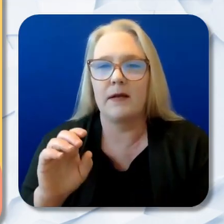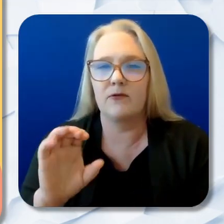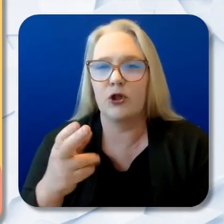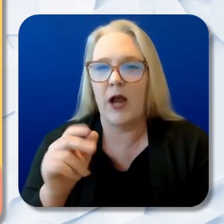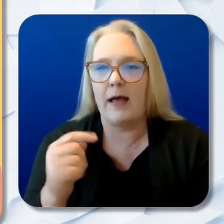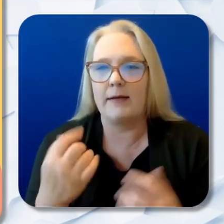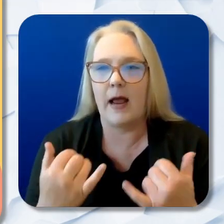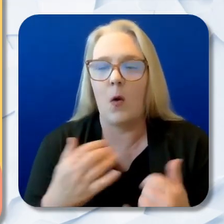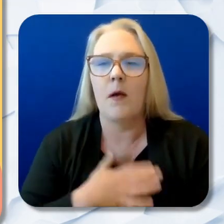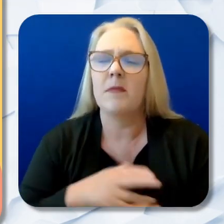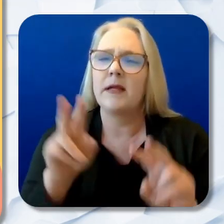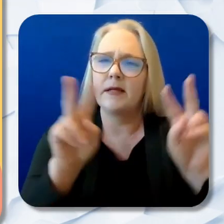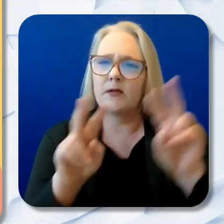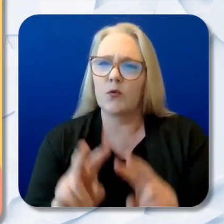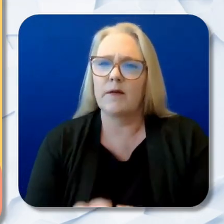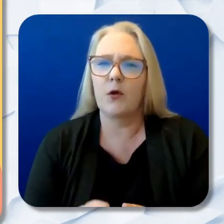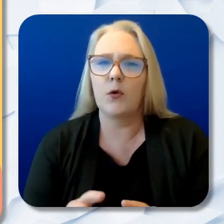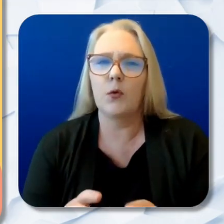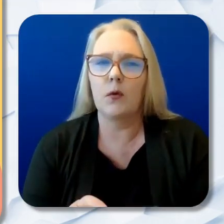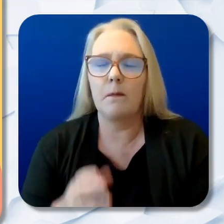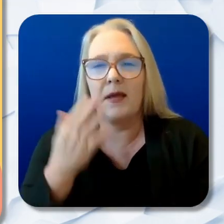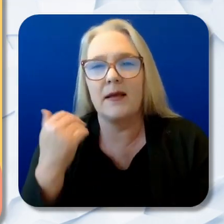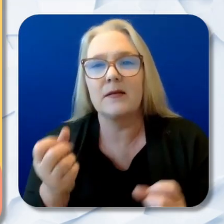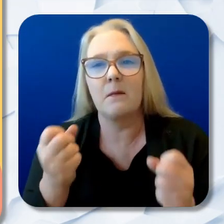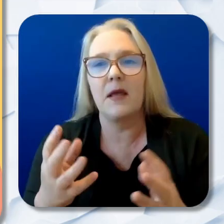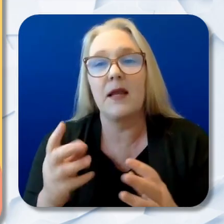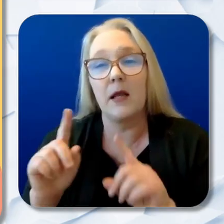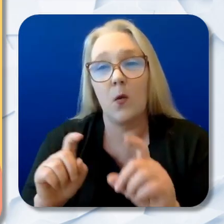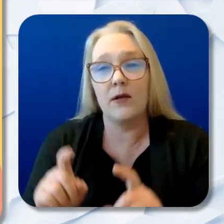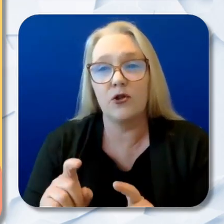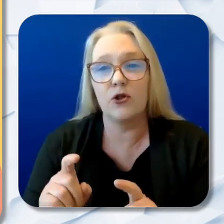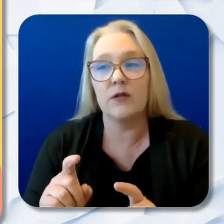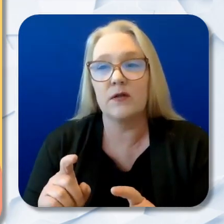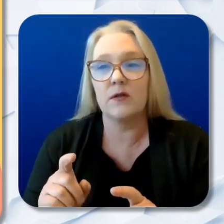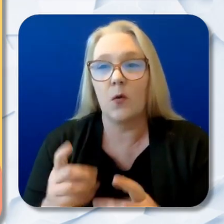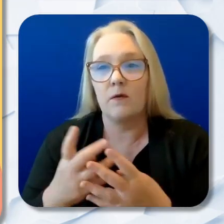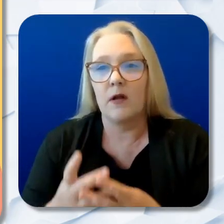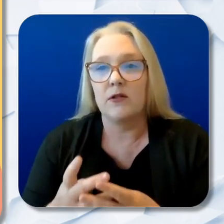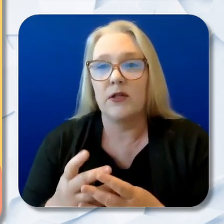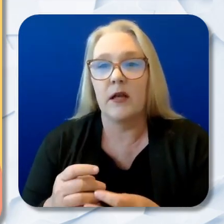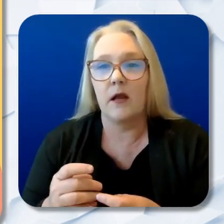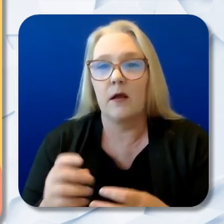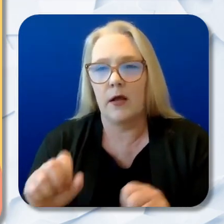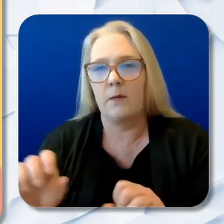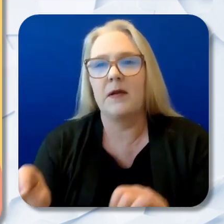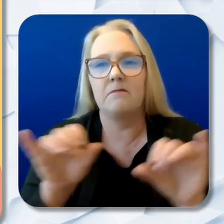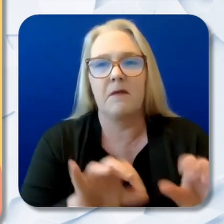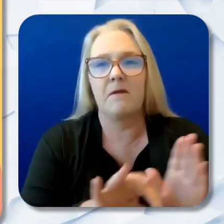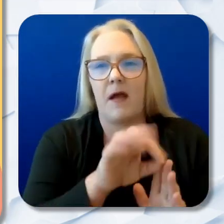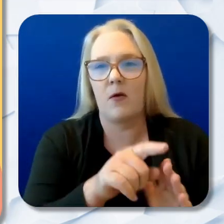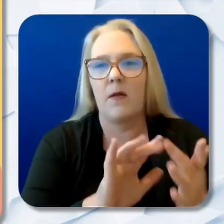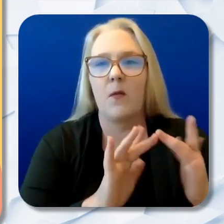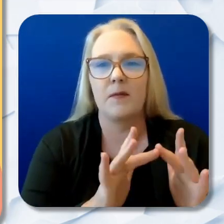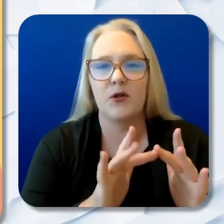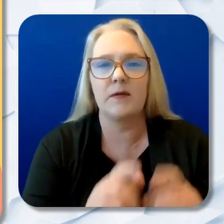Please review these, as many questions that we are fielding in the question and answer feature can be found here. So